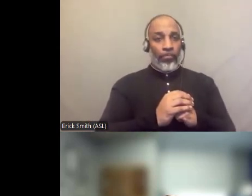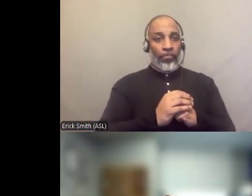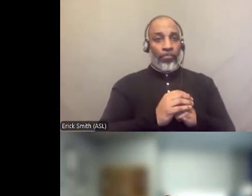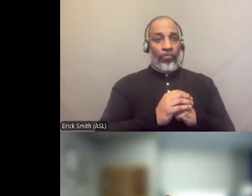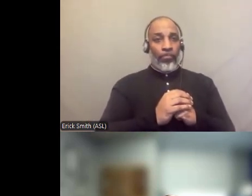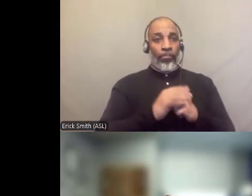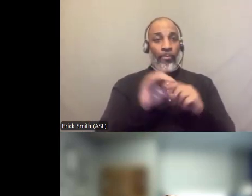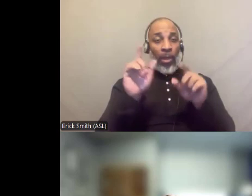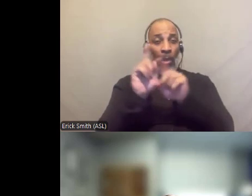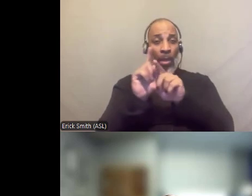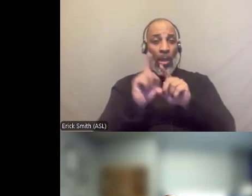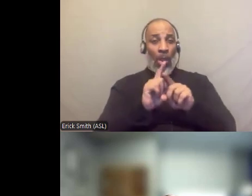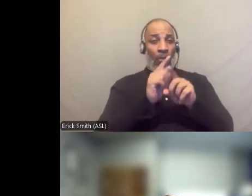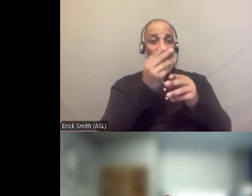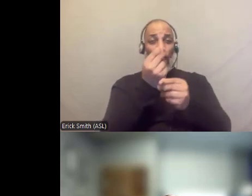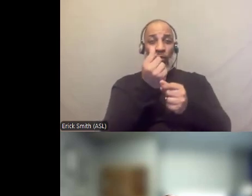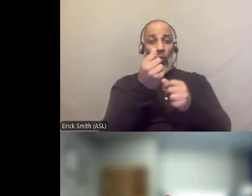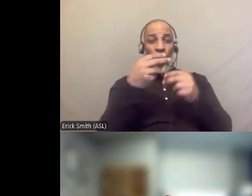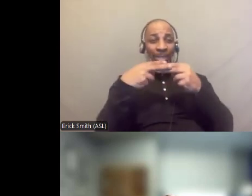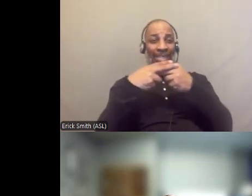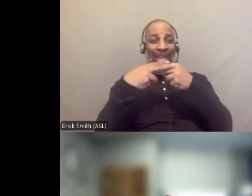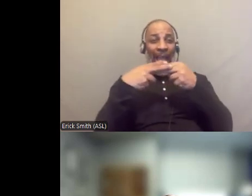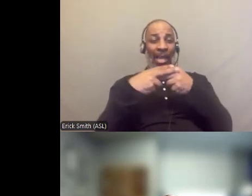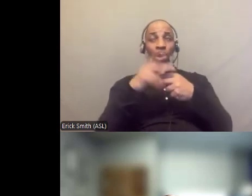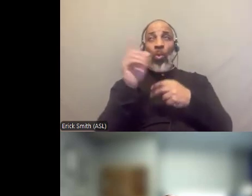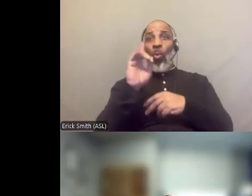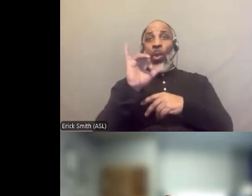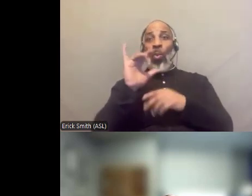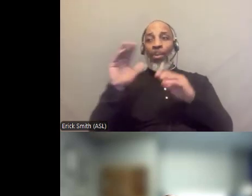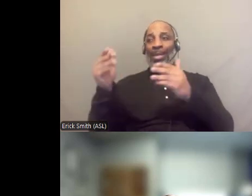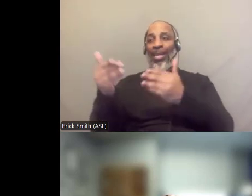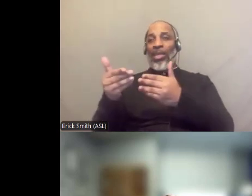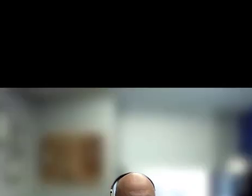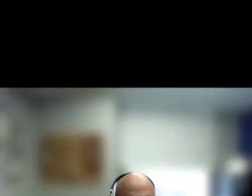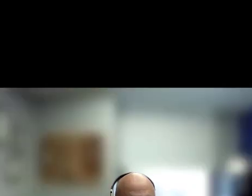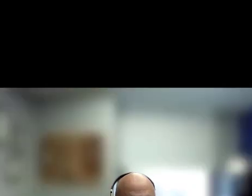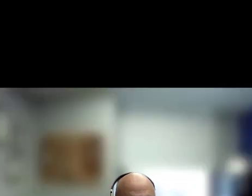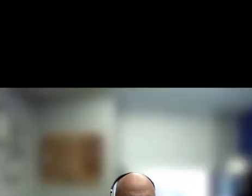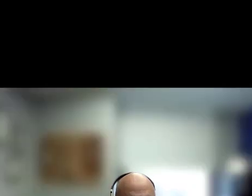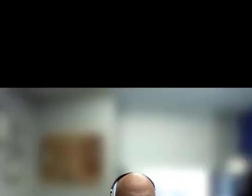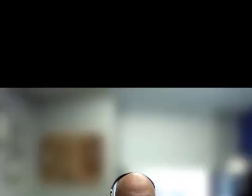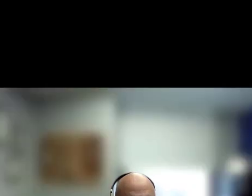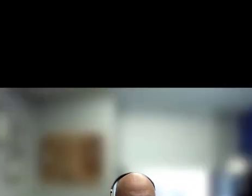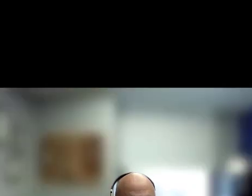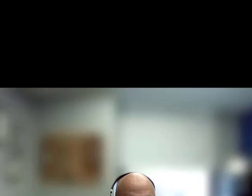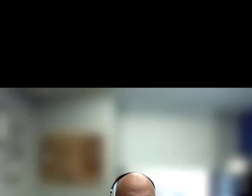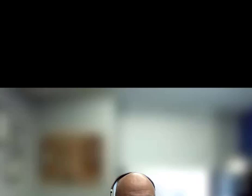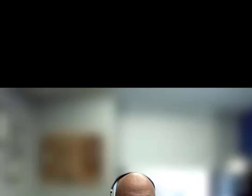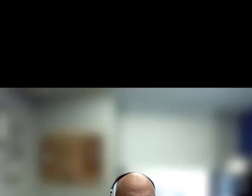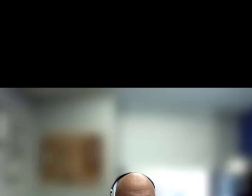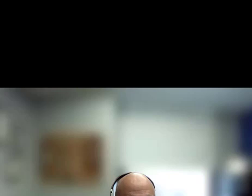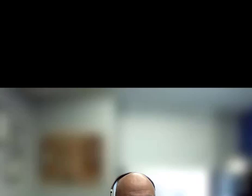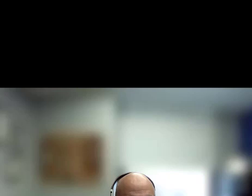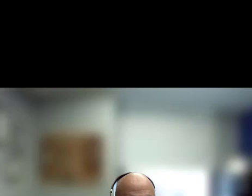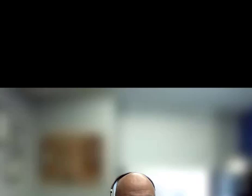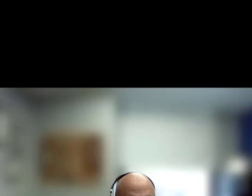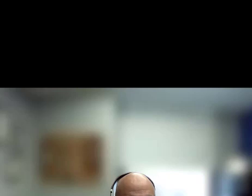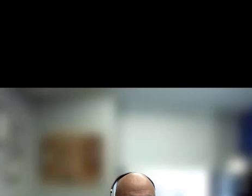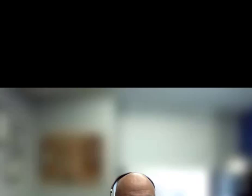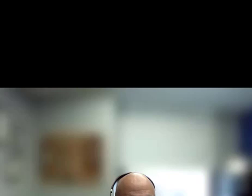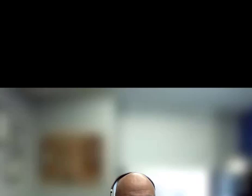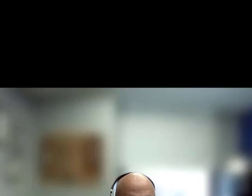We also have a few slides where we will be introducing poll questions for the audience to provide